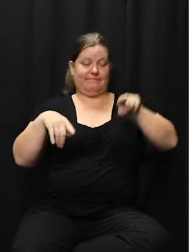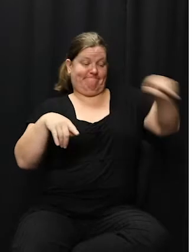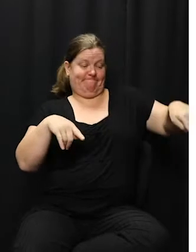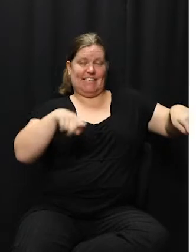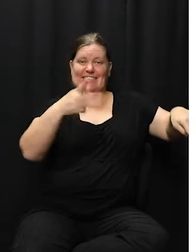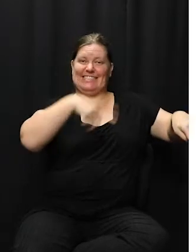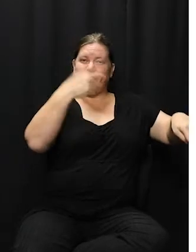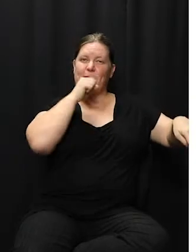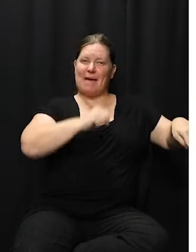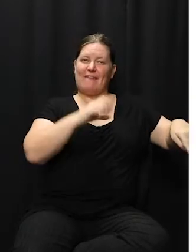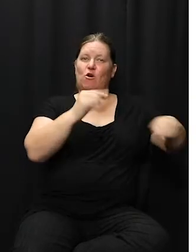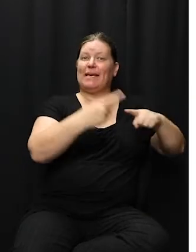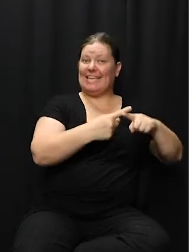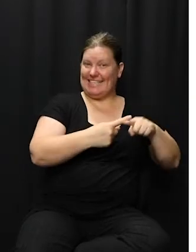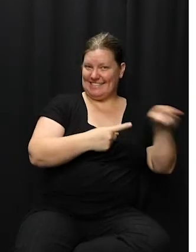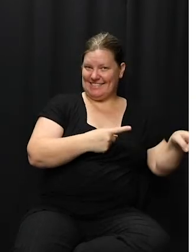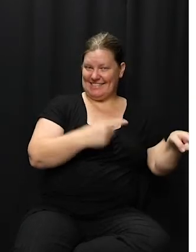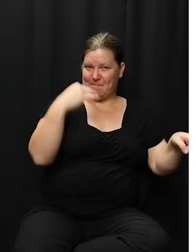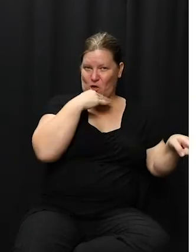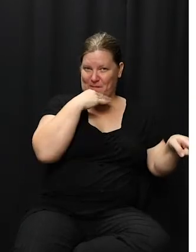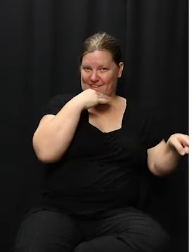Another man from England set up a school in Melbourne.